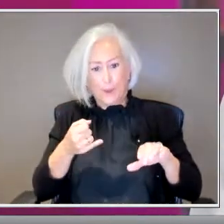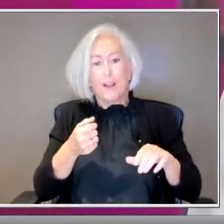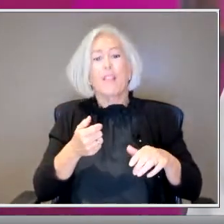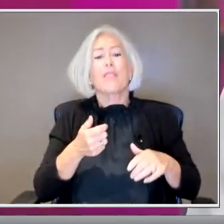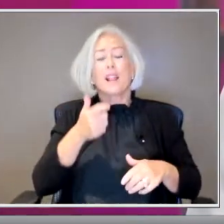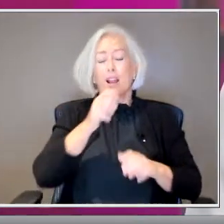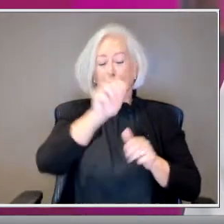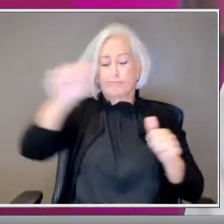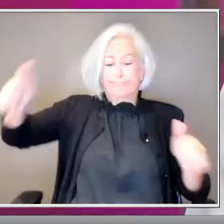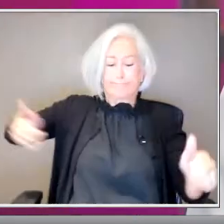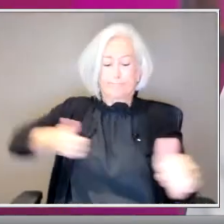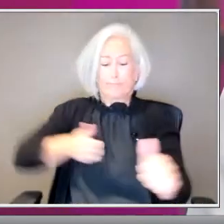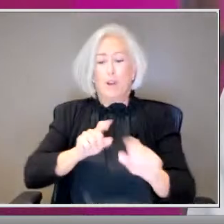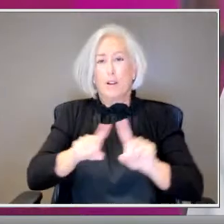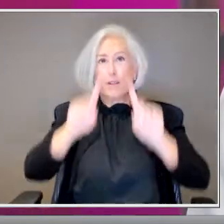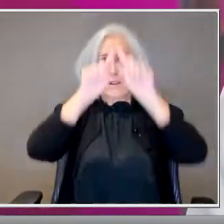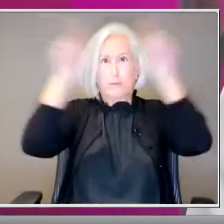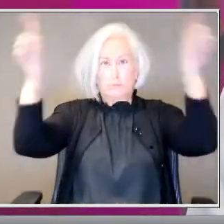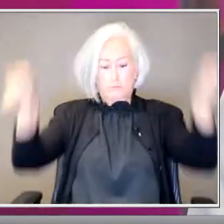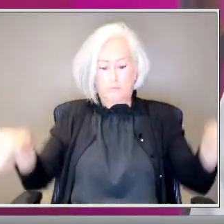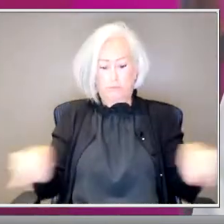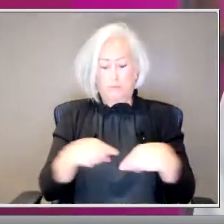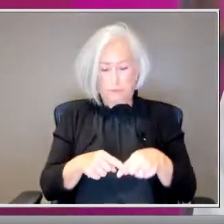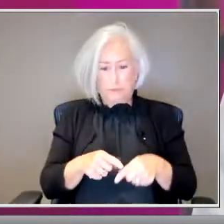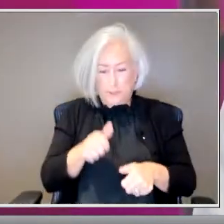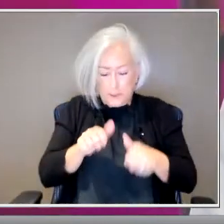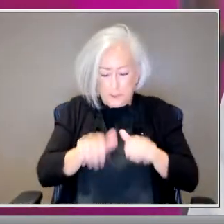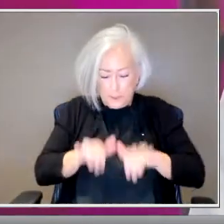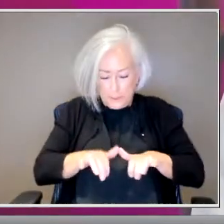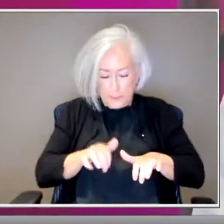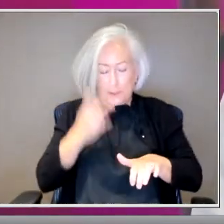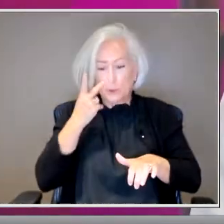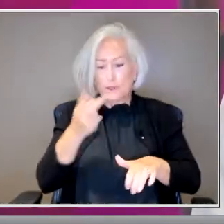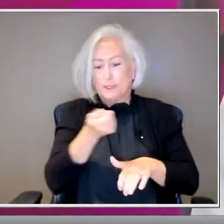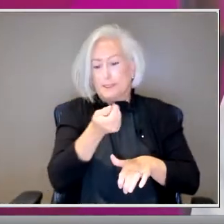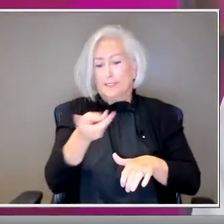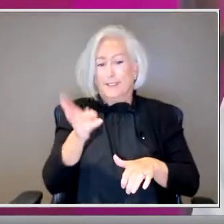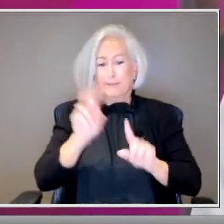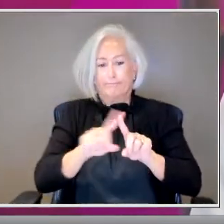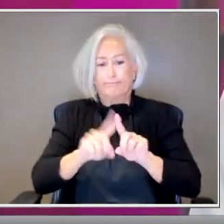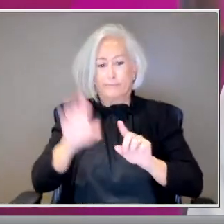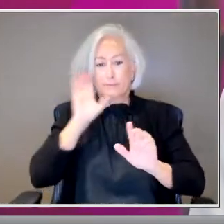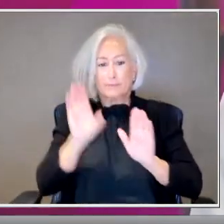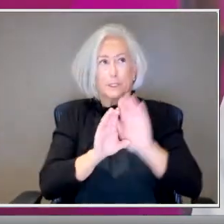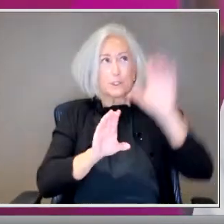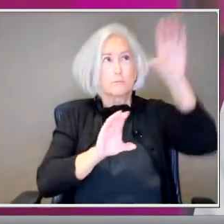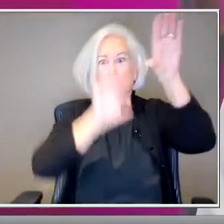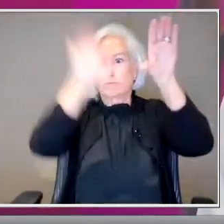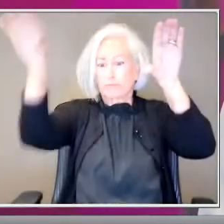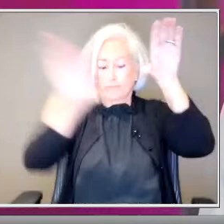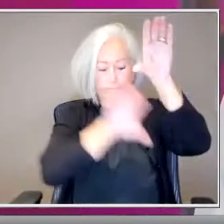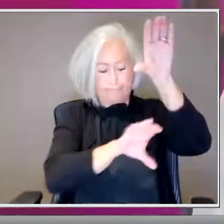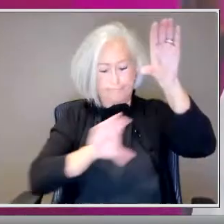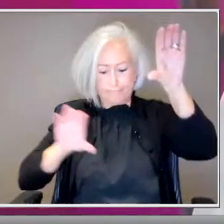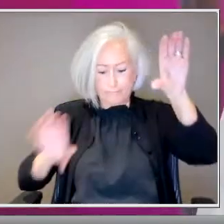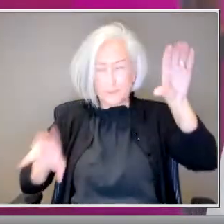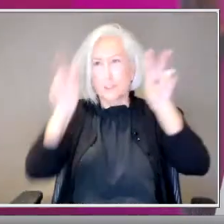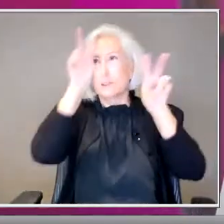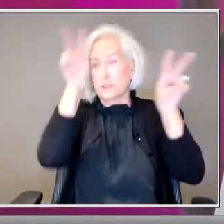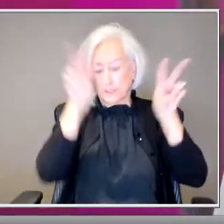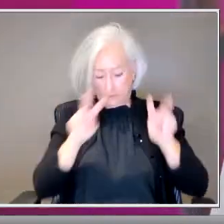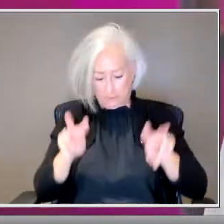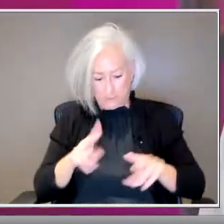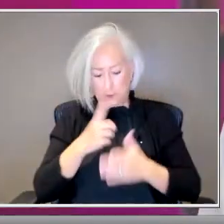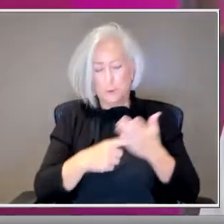different screens. And that gives us a chance to direct the catheter and look at multiple images, an X-ray image, look